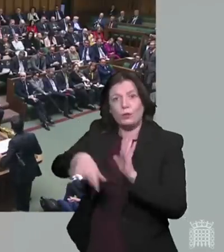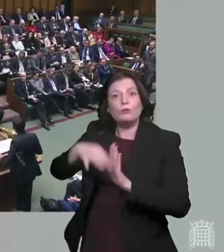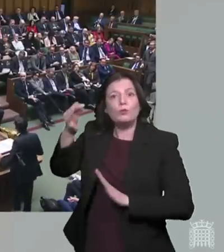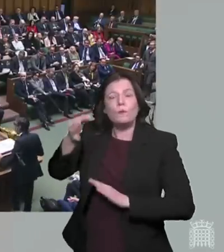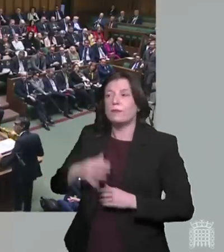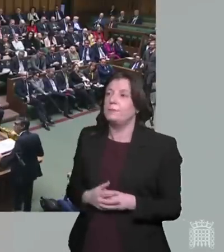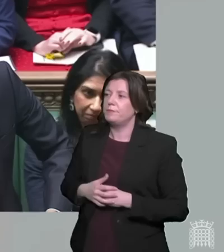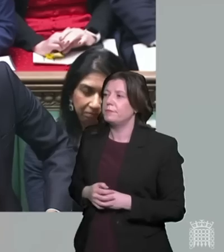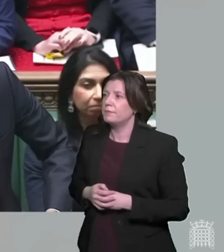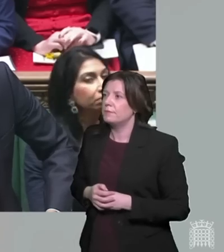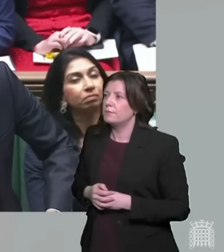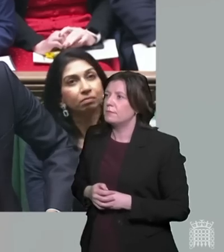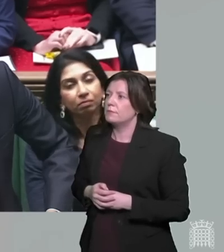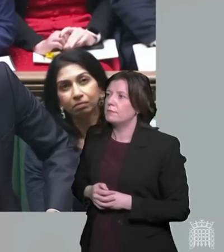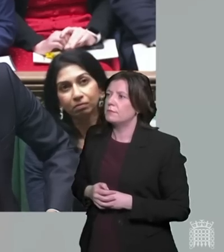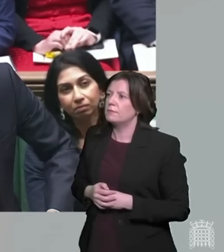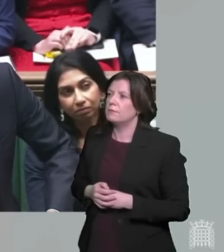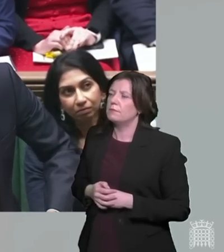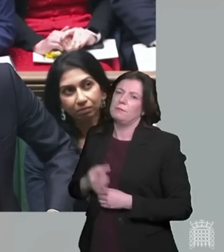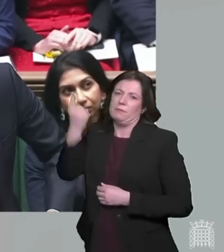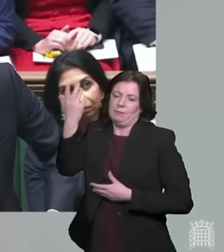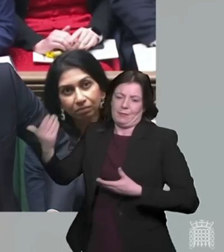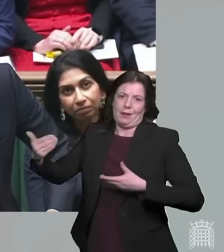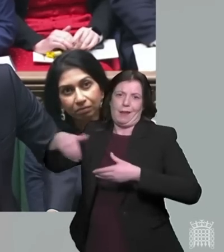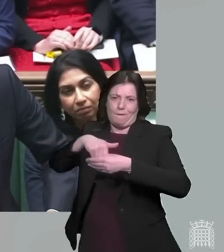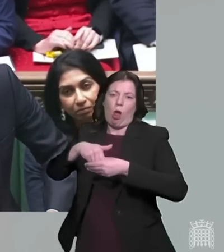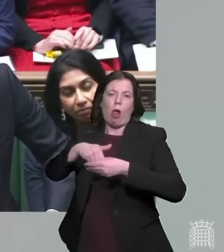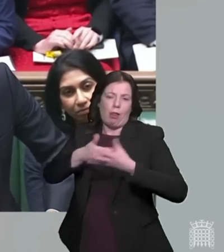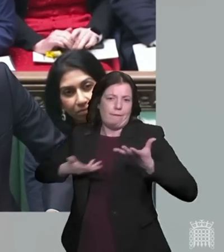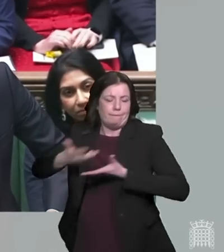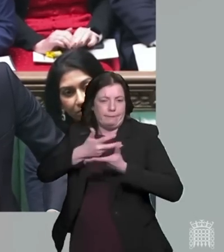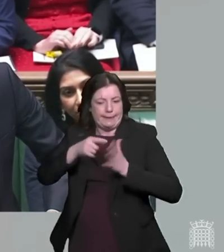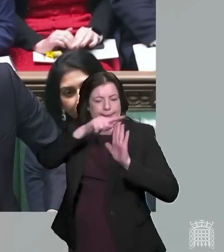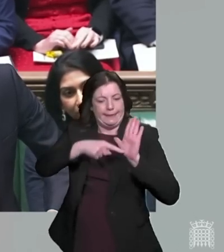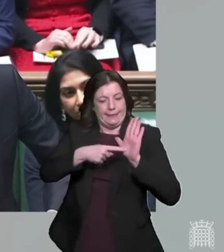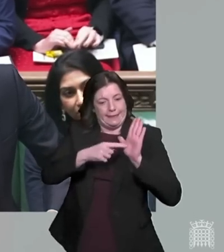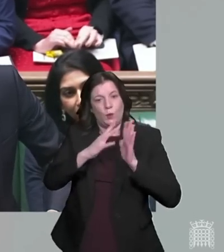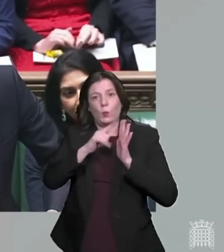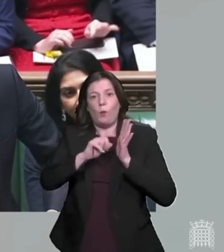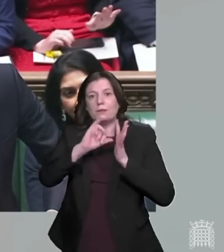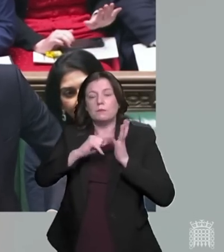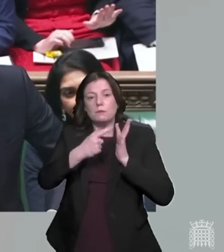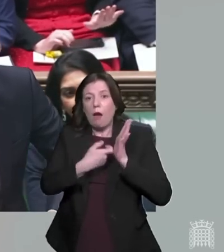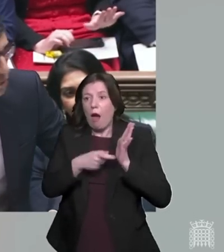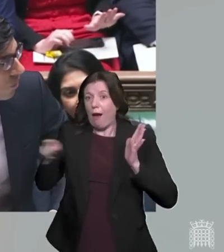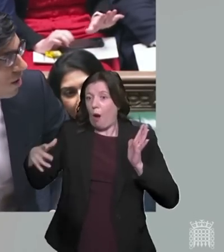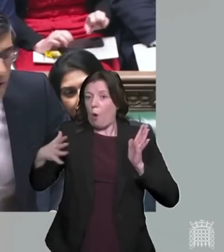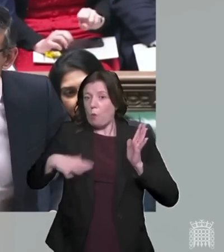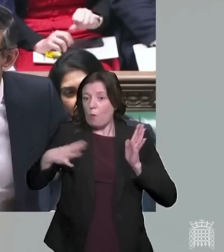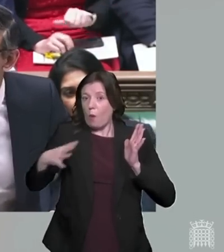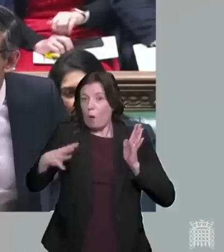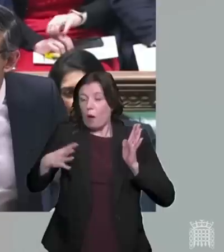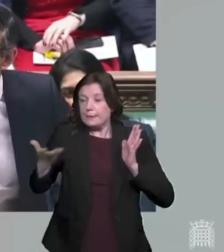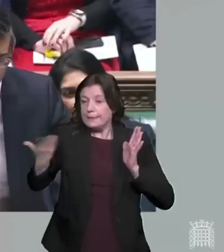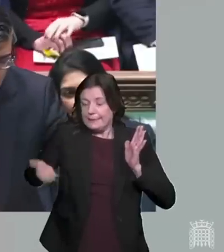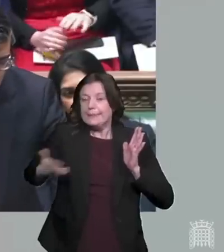my honourable friend for his engagement and support in developing the Windsor framework. I think it delivers on what he wanted, which is to ensure that we